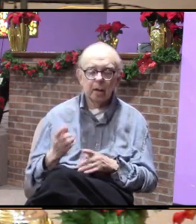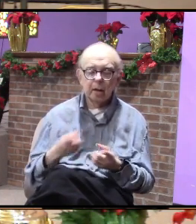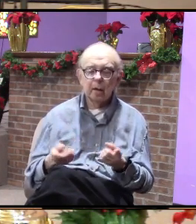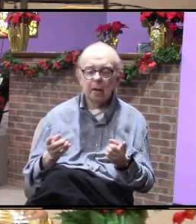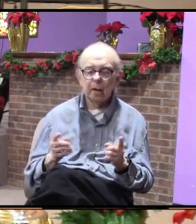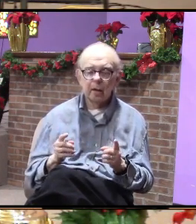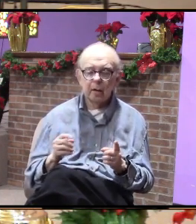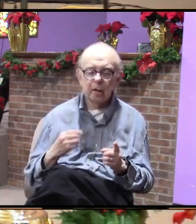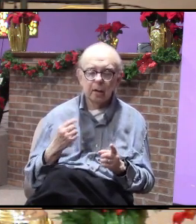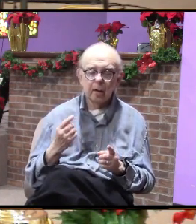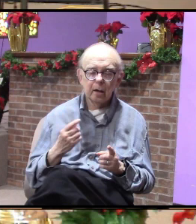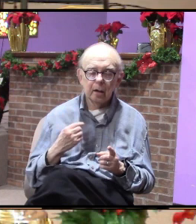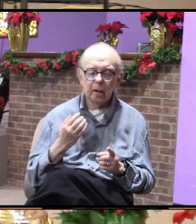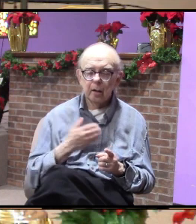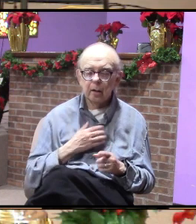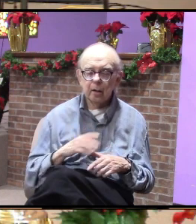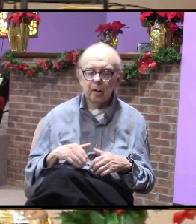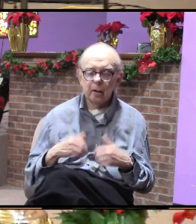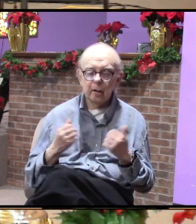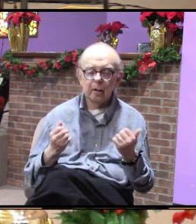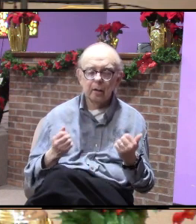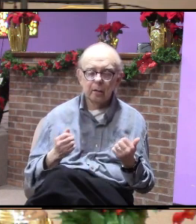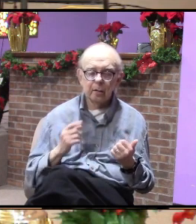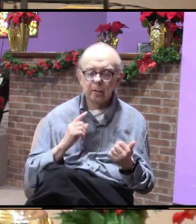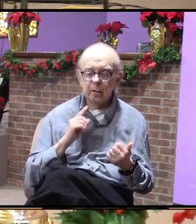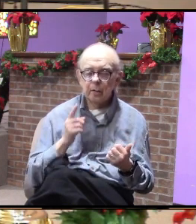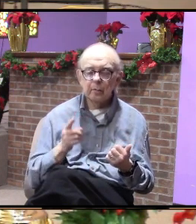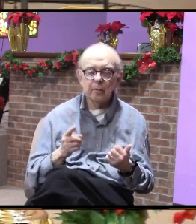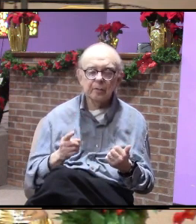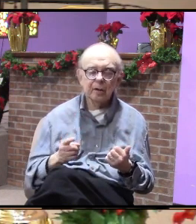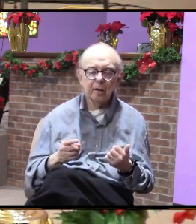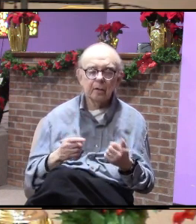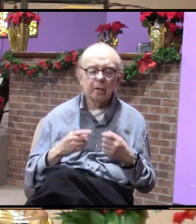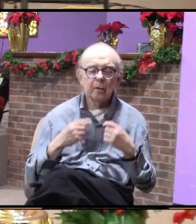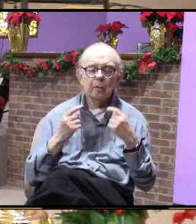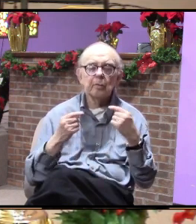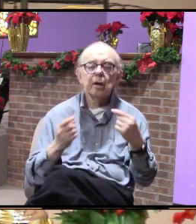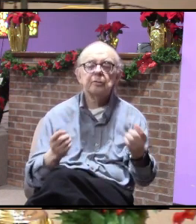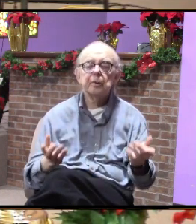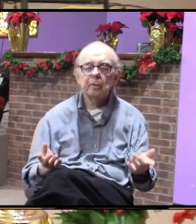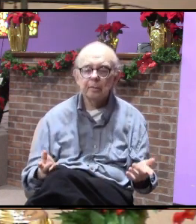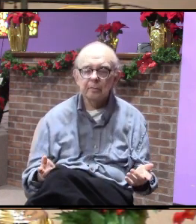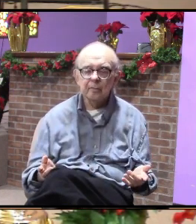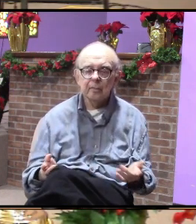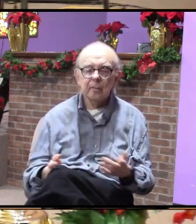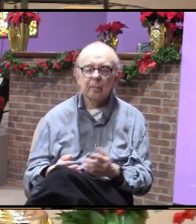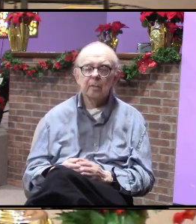is our lives are going to flourish or prosper.